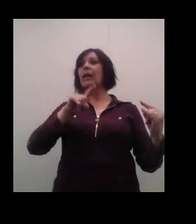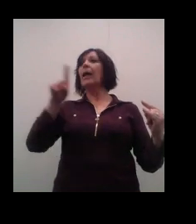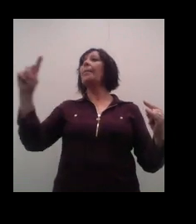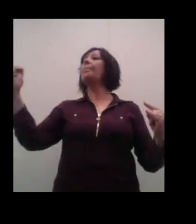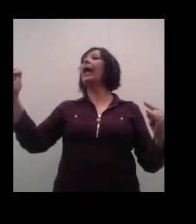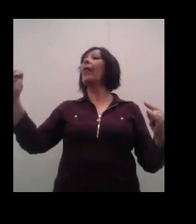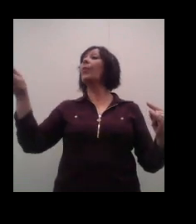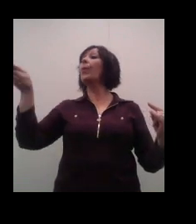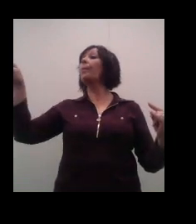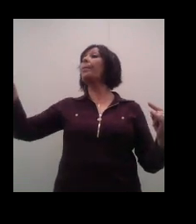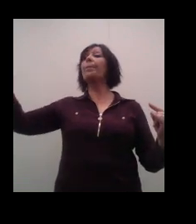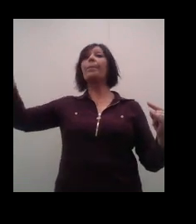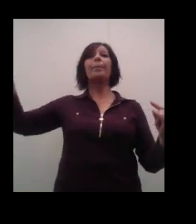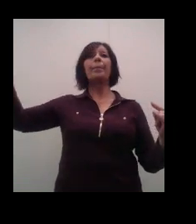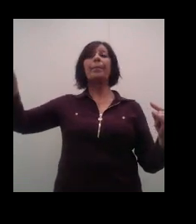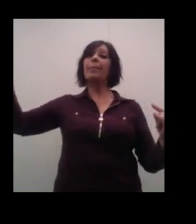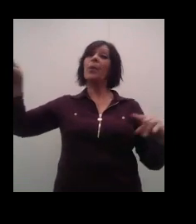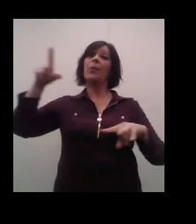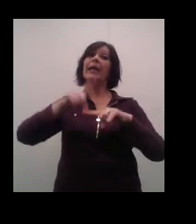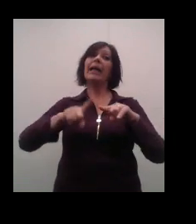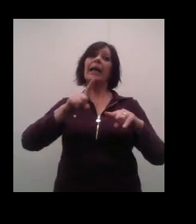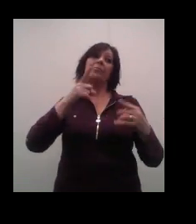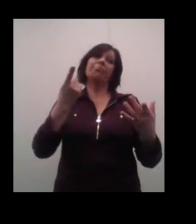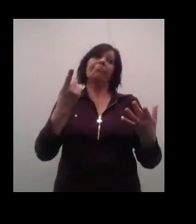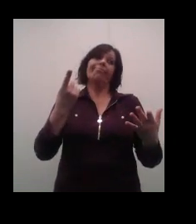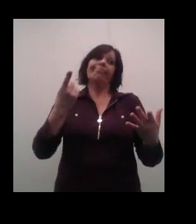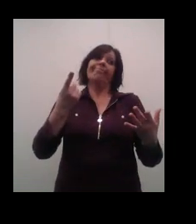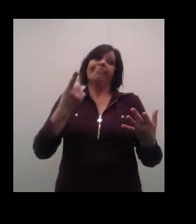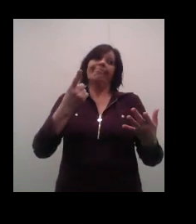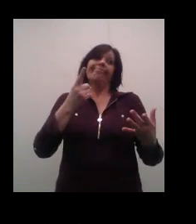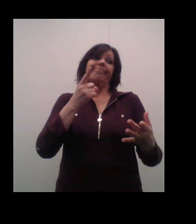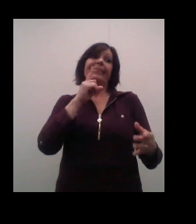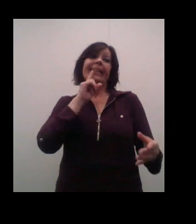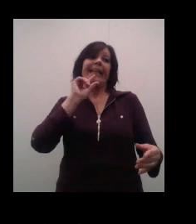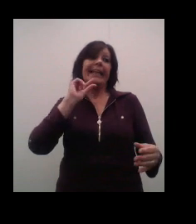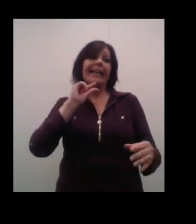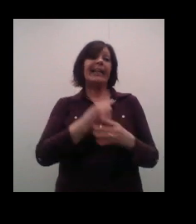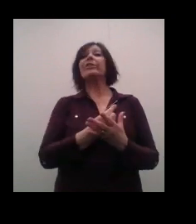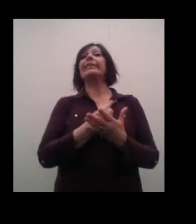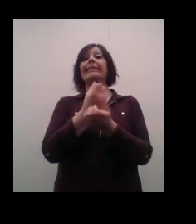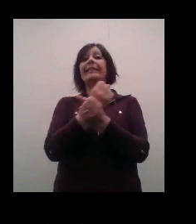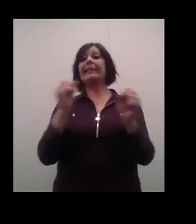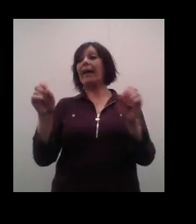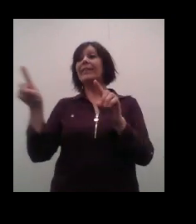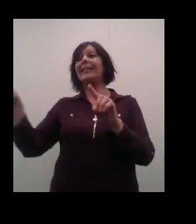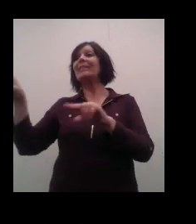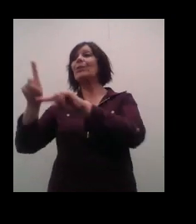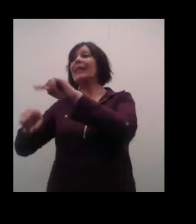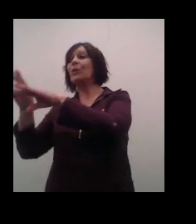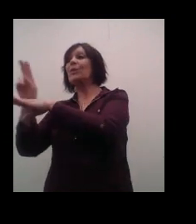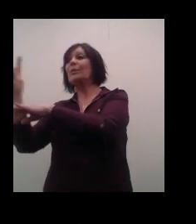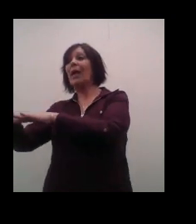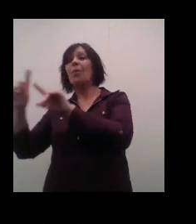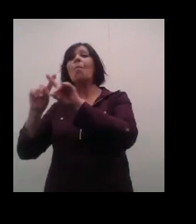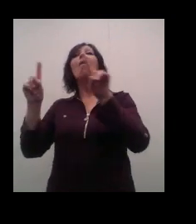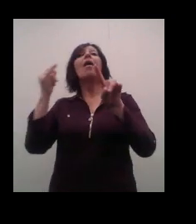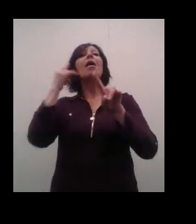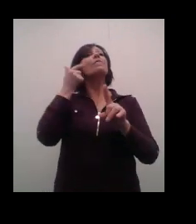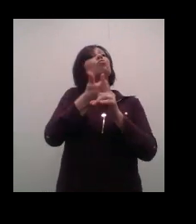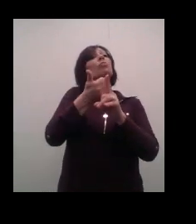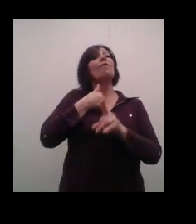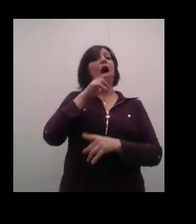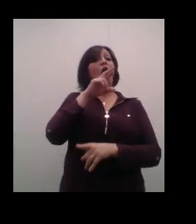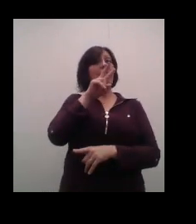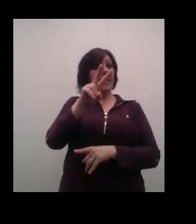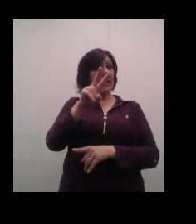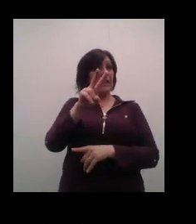that are provided, because we cannot guarantee the safety of those bathrooms, those would still be prohibited. But if you have a recreational vehicle,